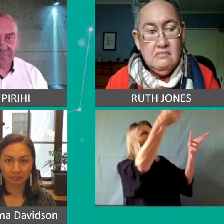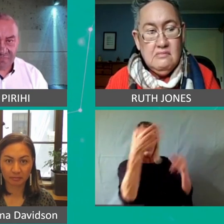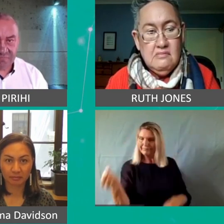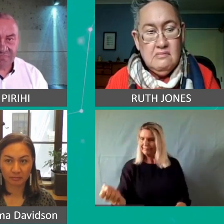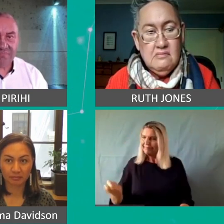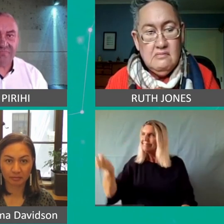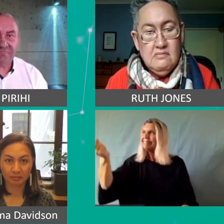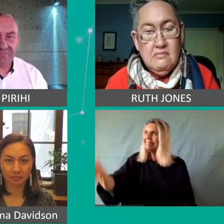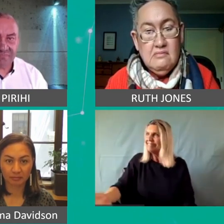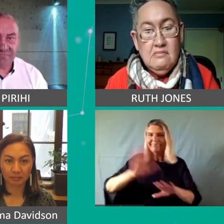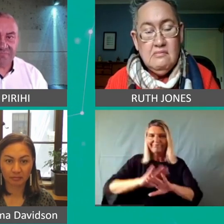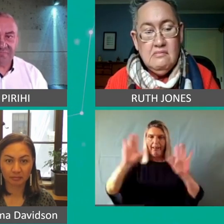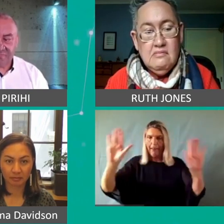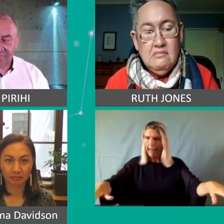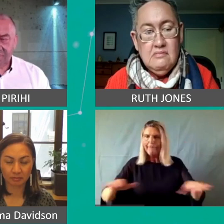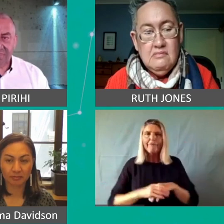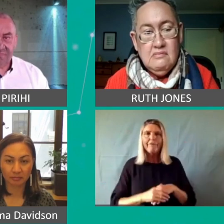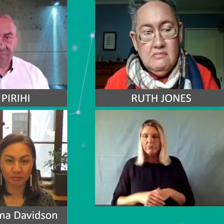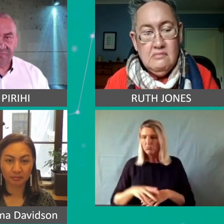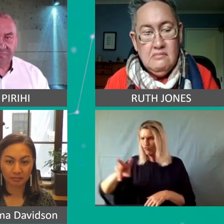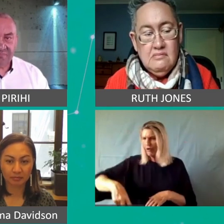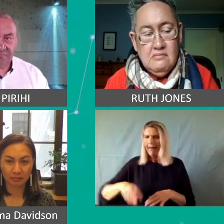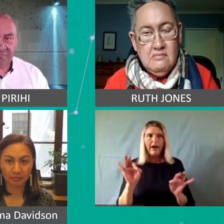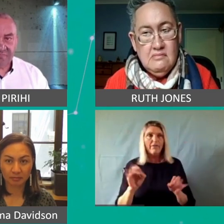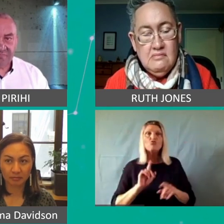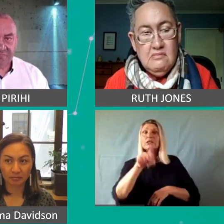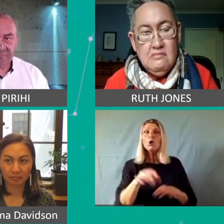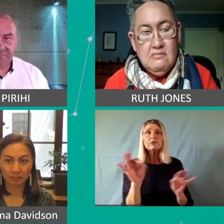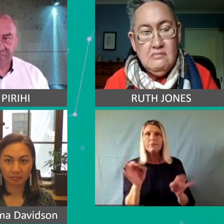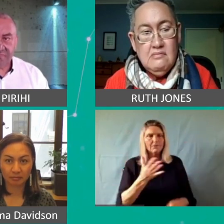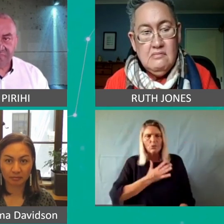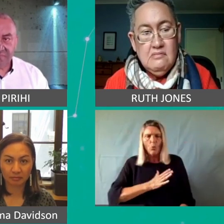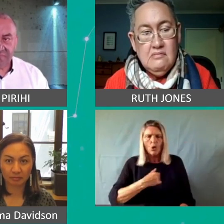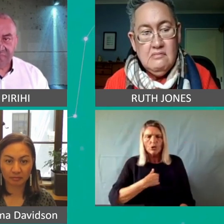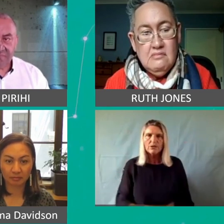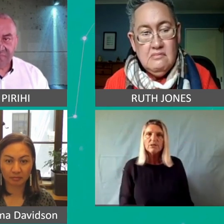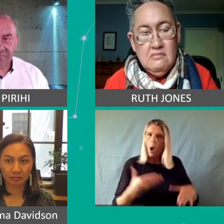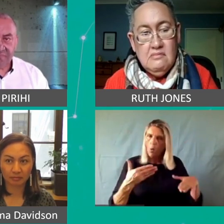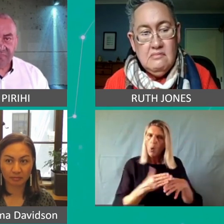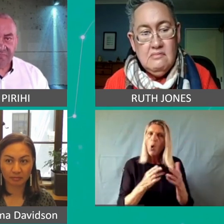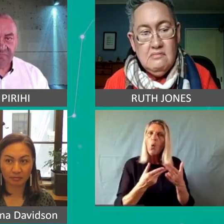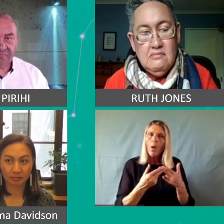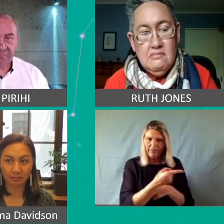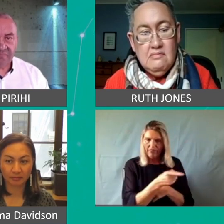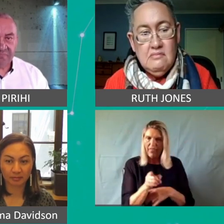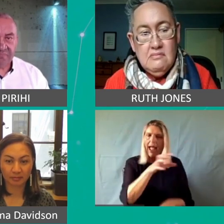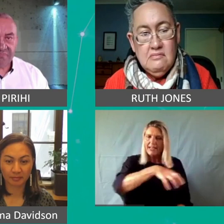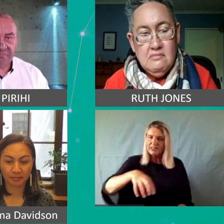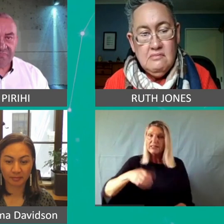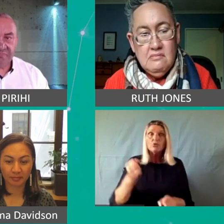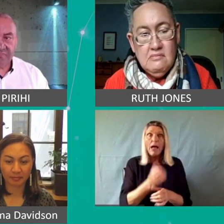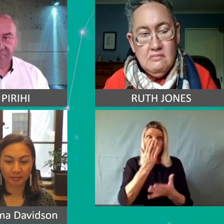tables and you know, people not respond. So I certainly will be working with agencies to make sure they pick up these